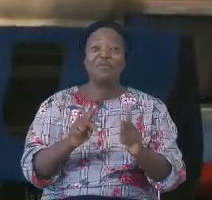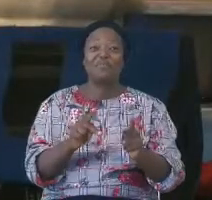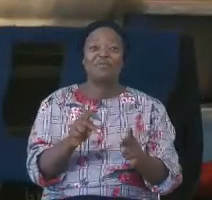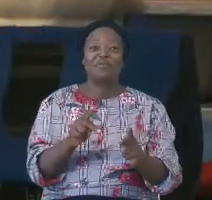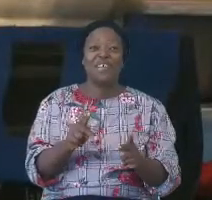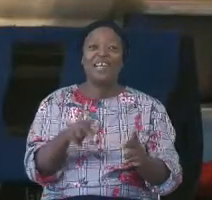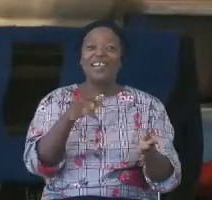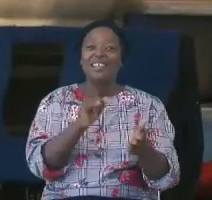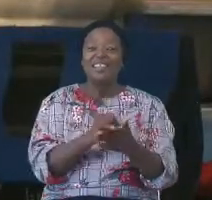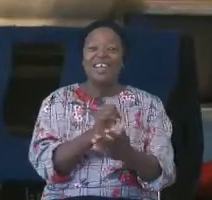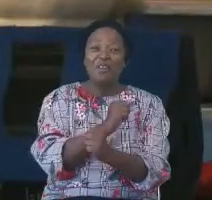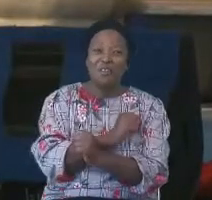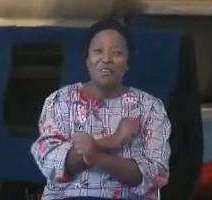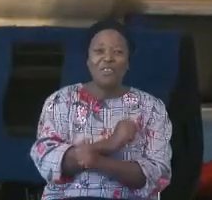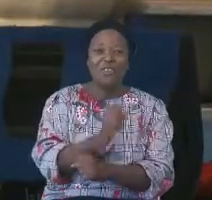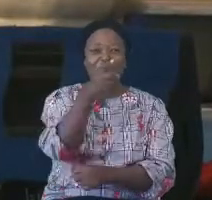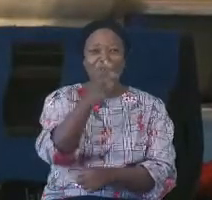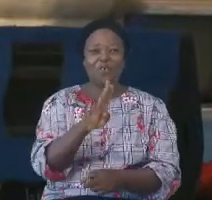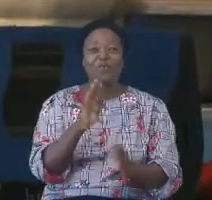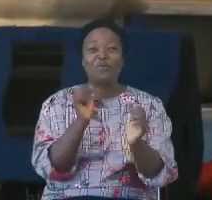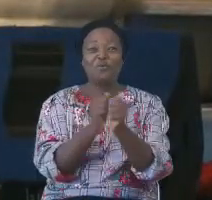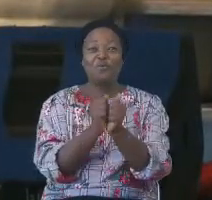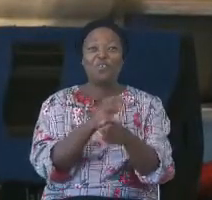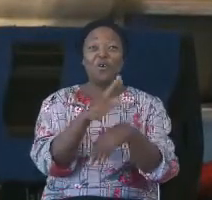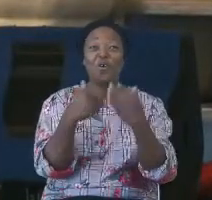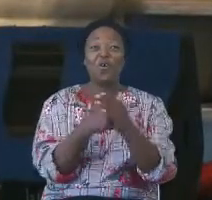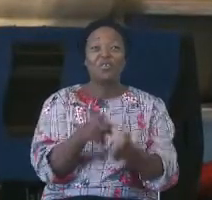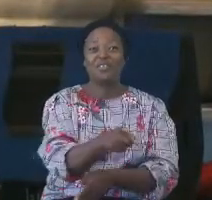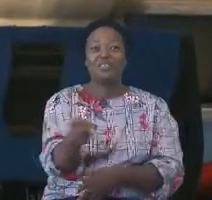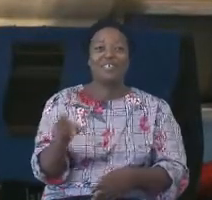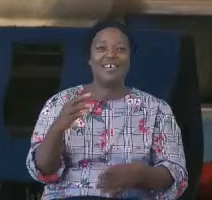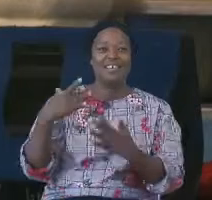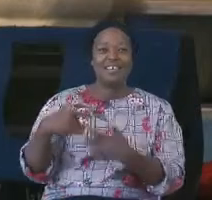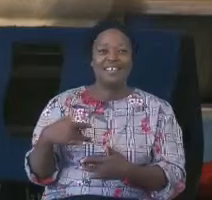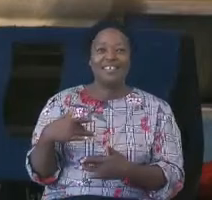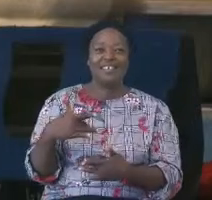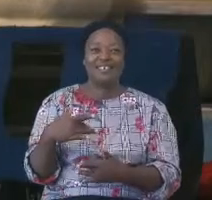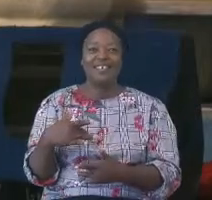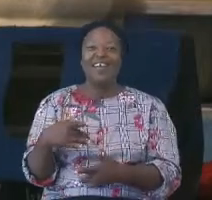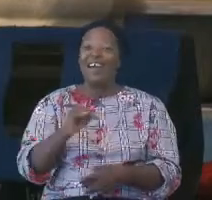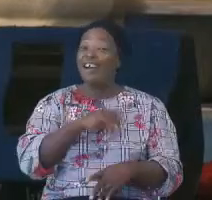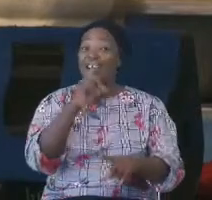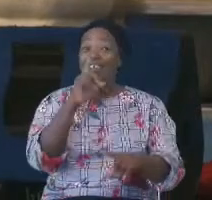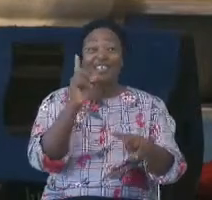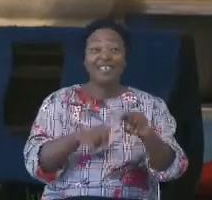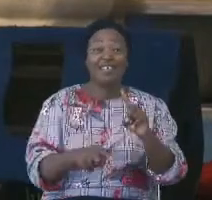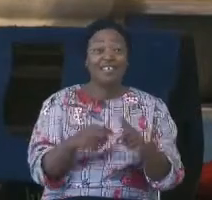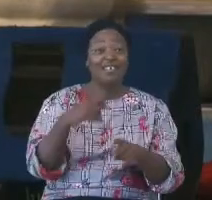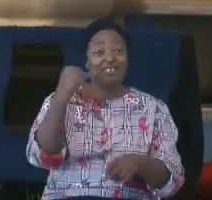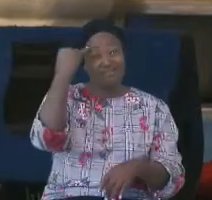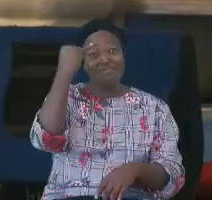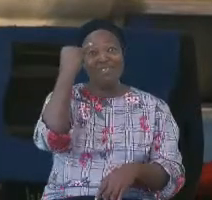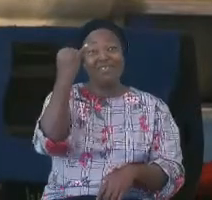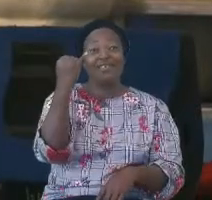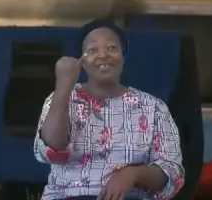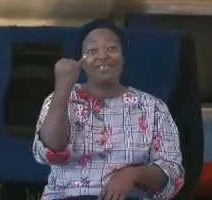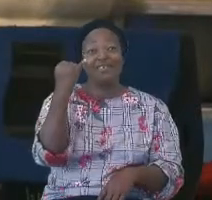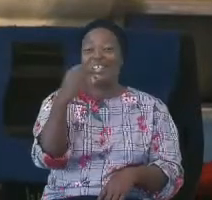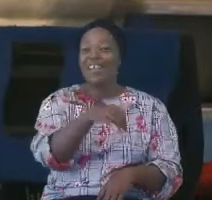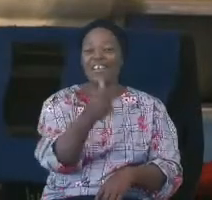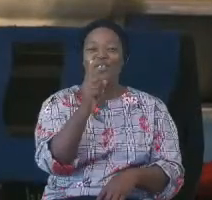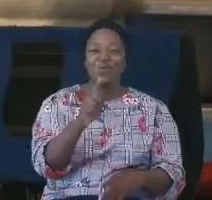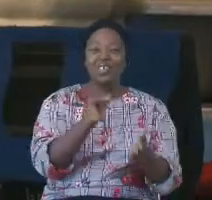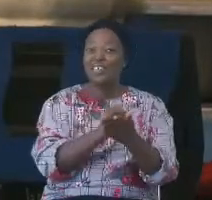i thank the lord because i'm standing before people that love god with all their hearts